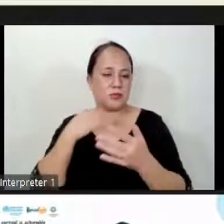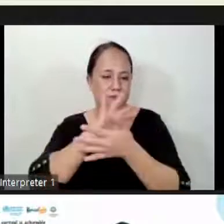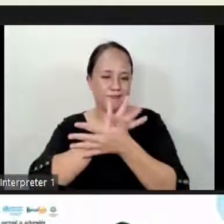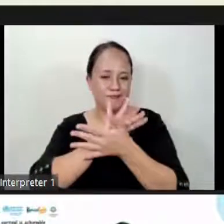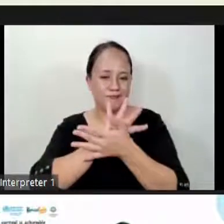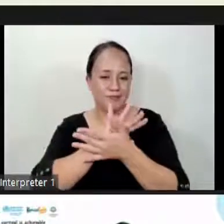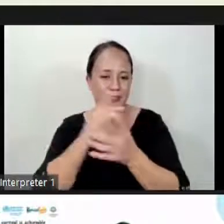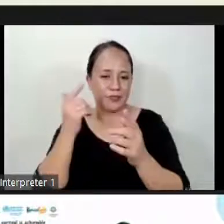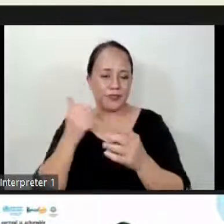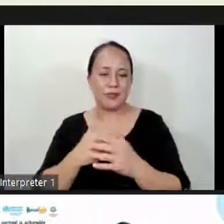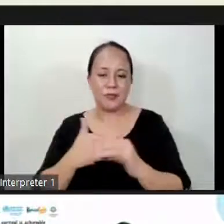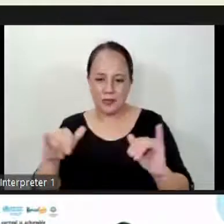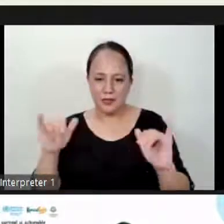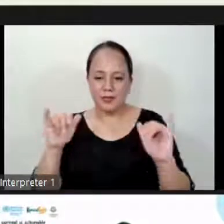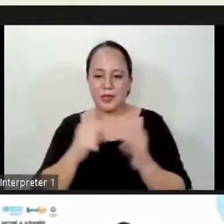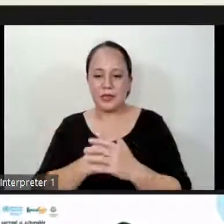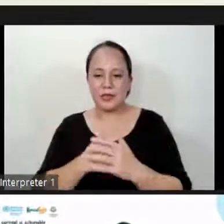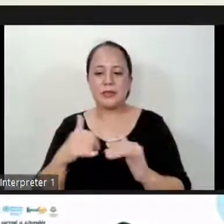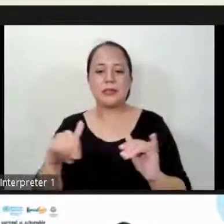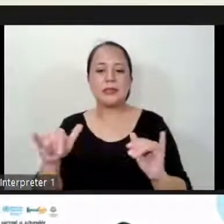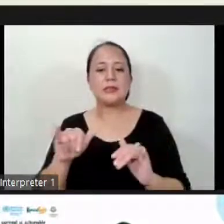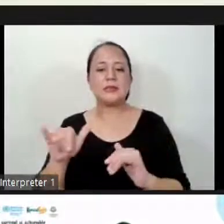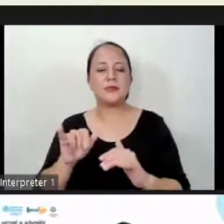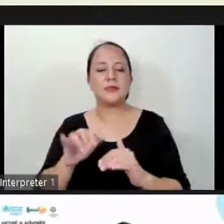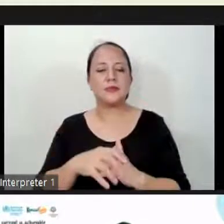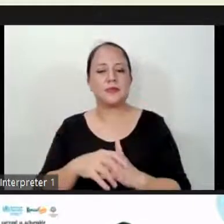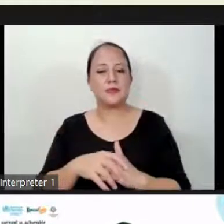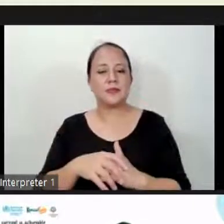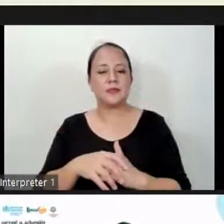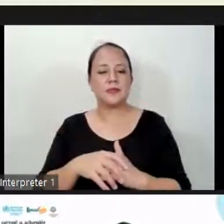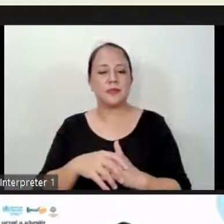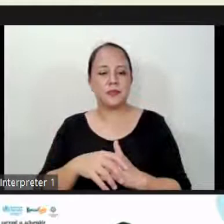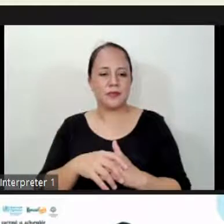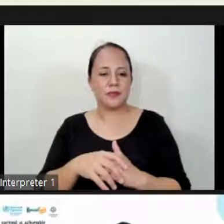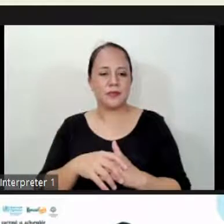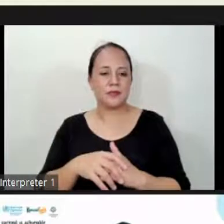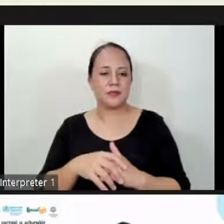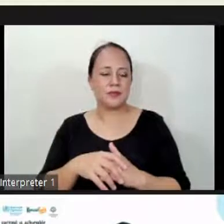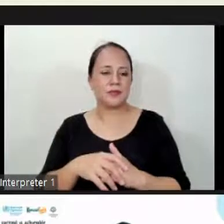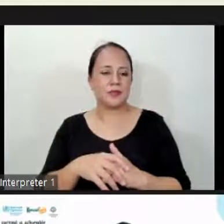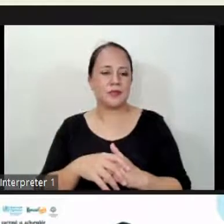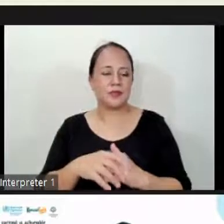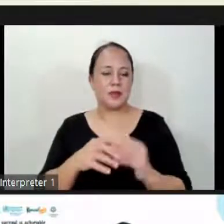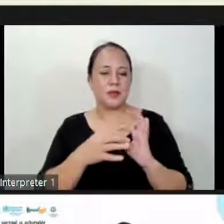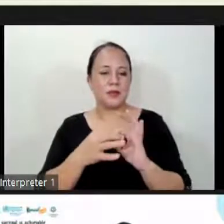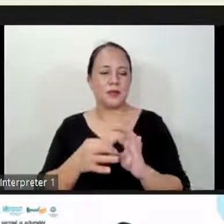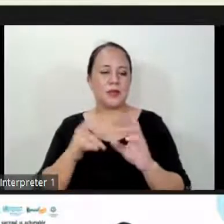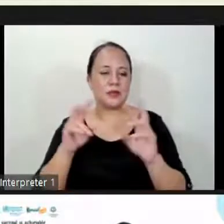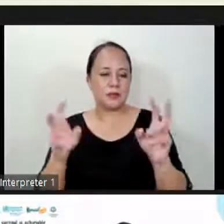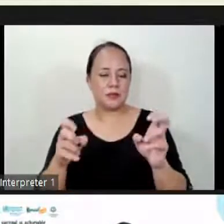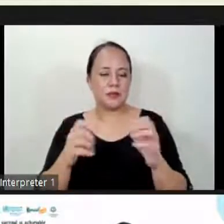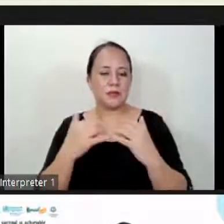pandemic also, but also especially aligned to the theme of this